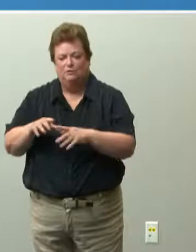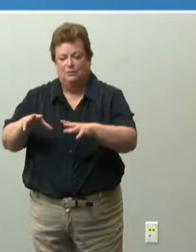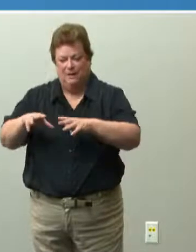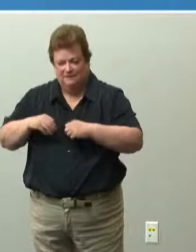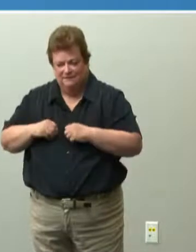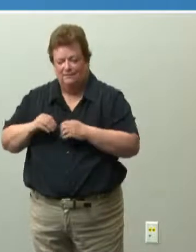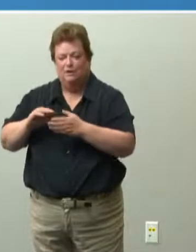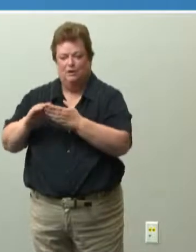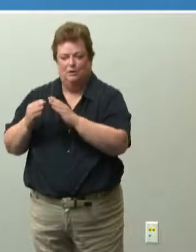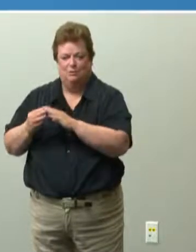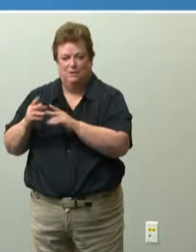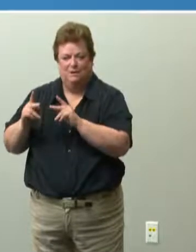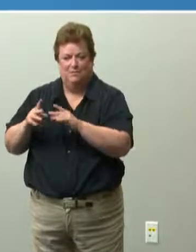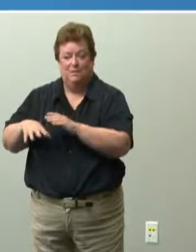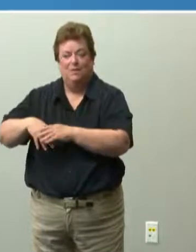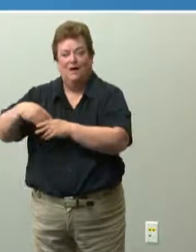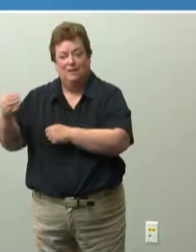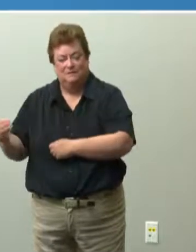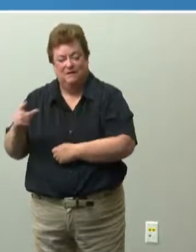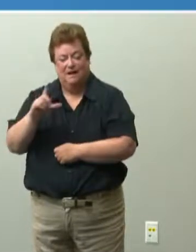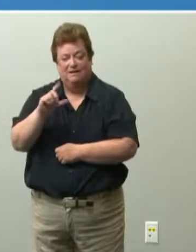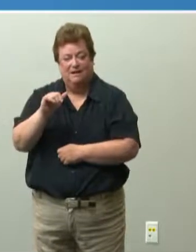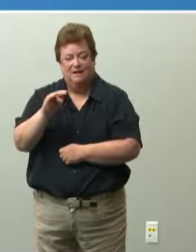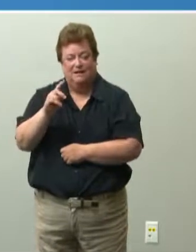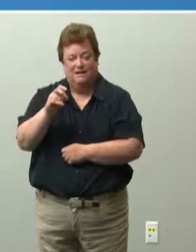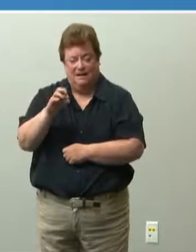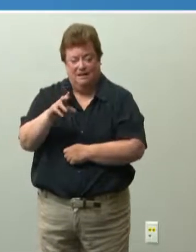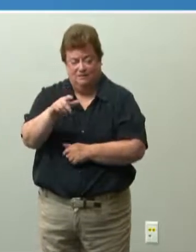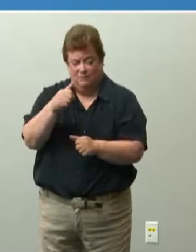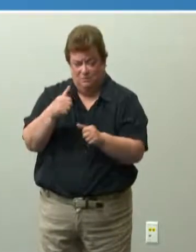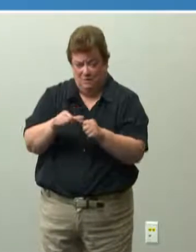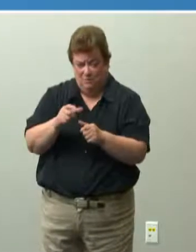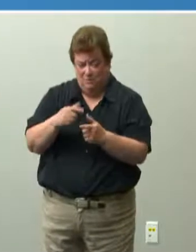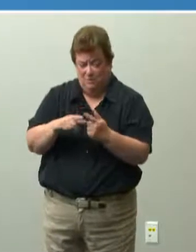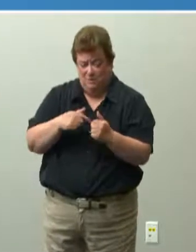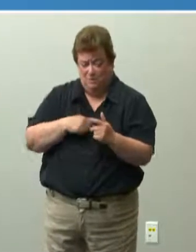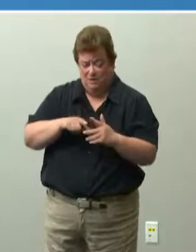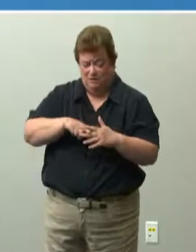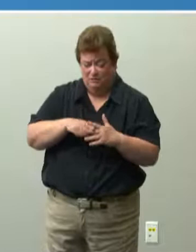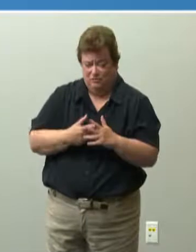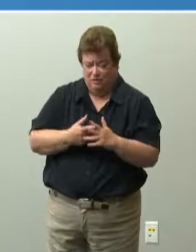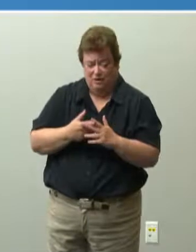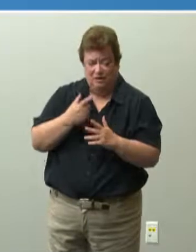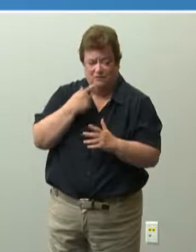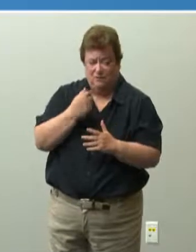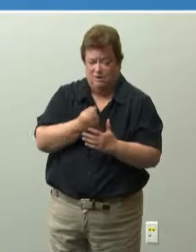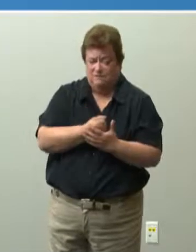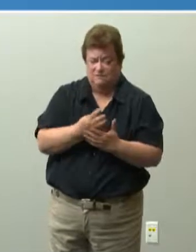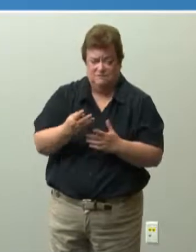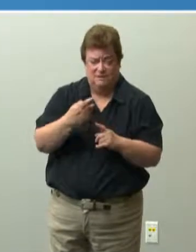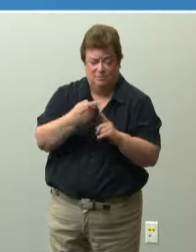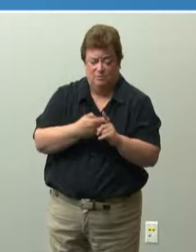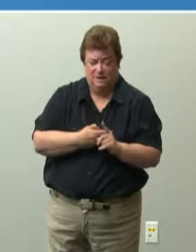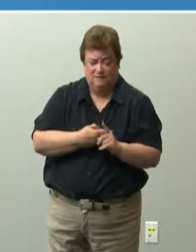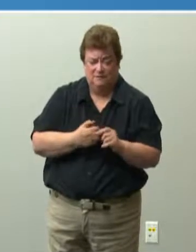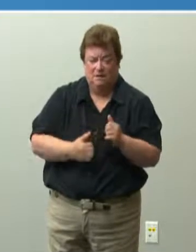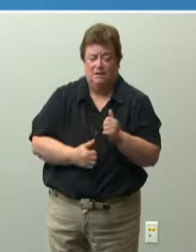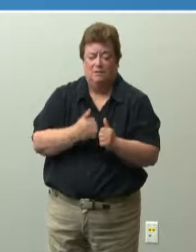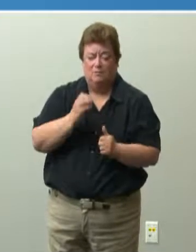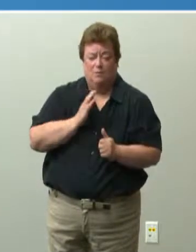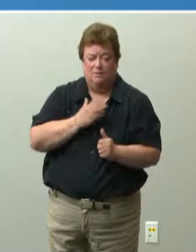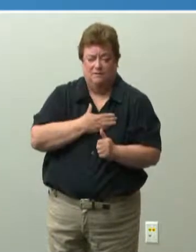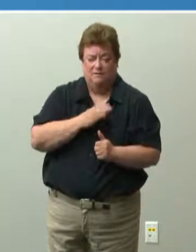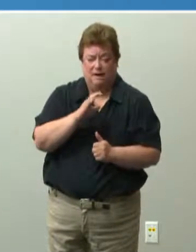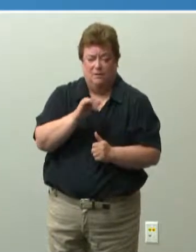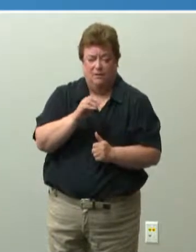from outside Lancaster County. And if you remember, when we first started for many months, most of our cases came